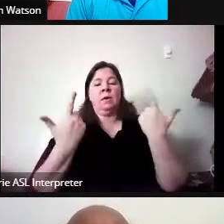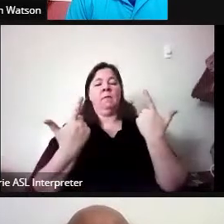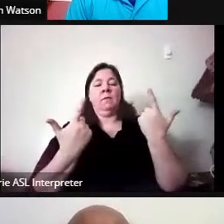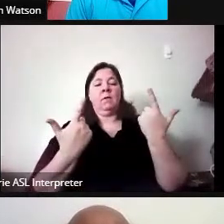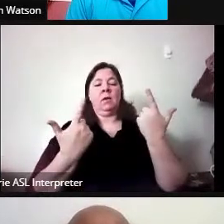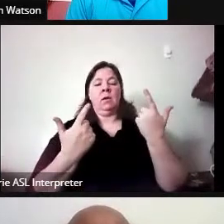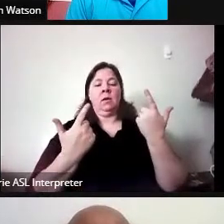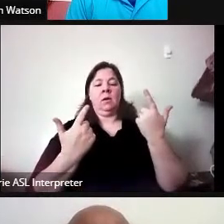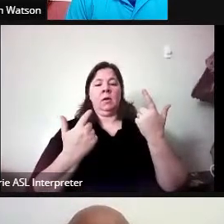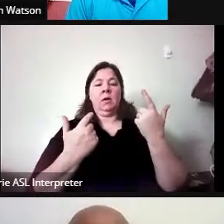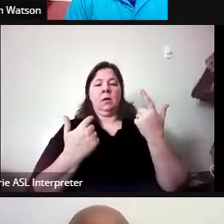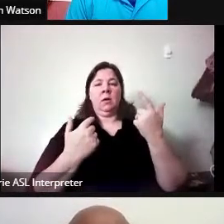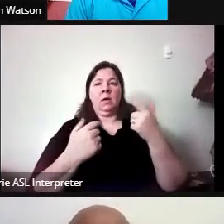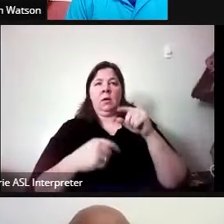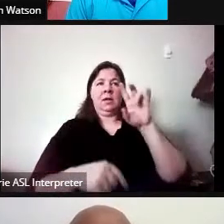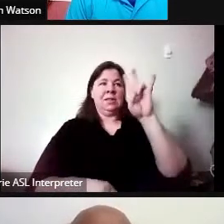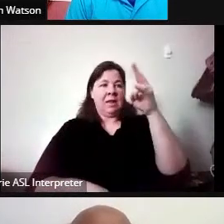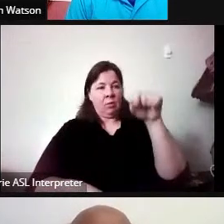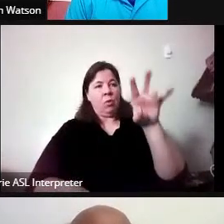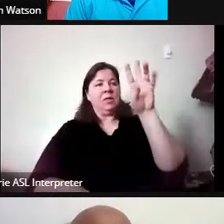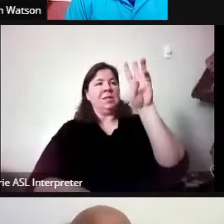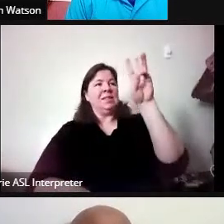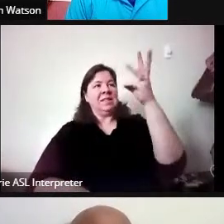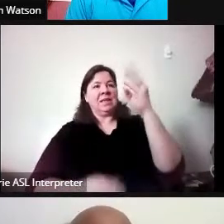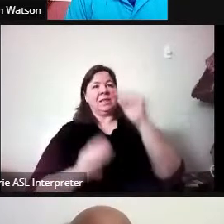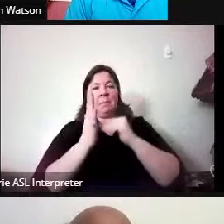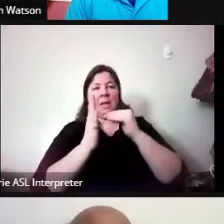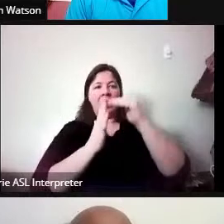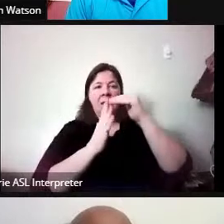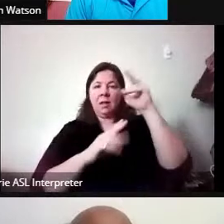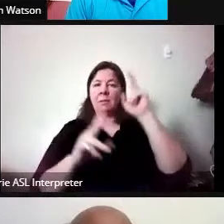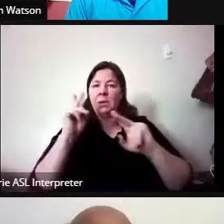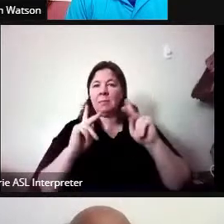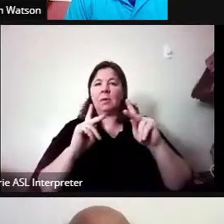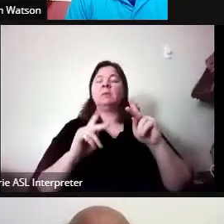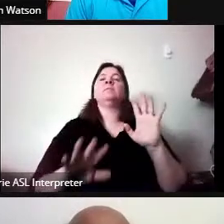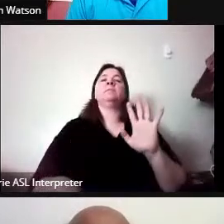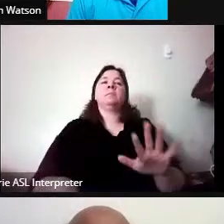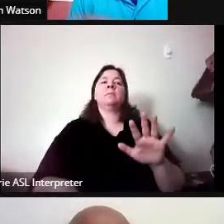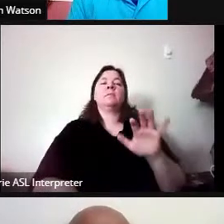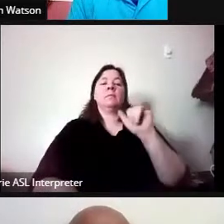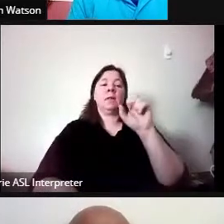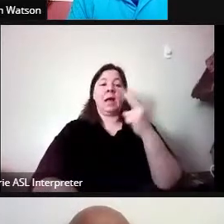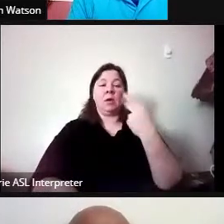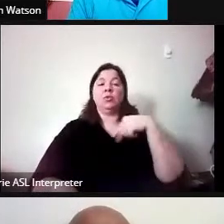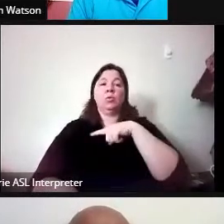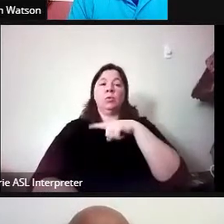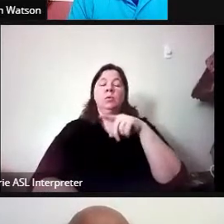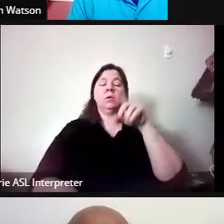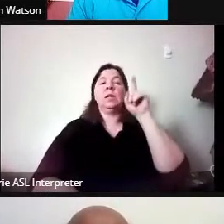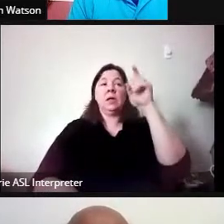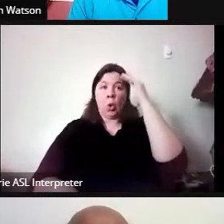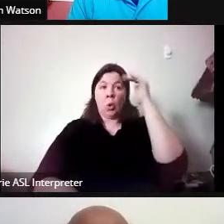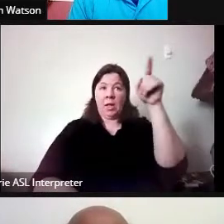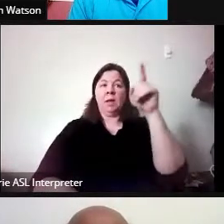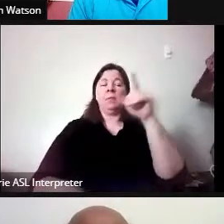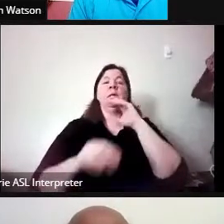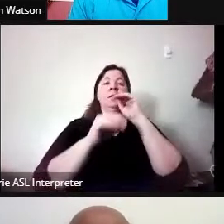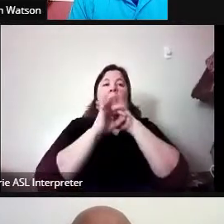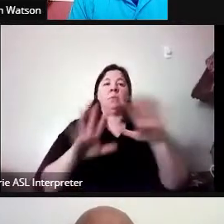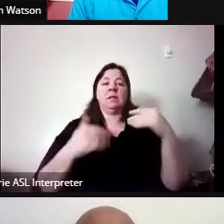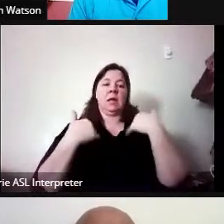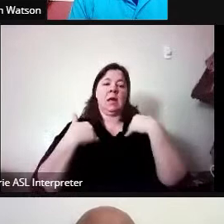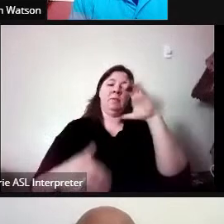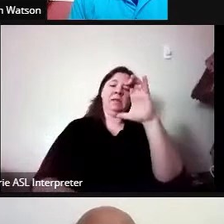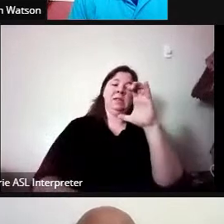in the 7.6 billion of population. So this kind of person as is, and we are blessed that we have a CEO like